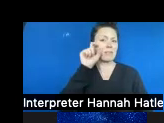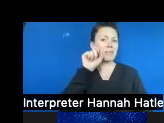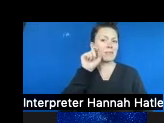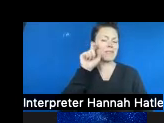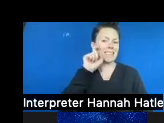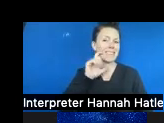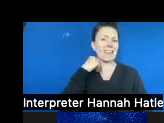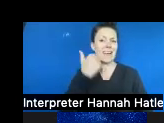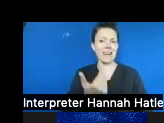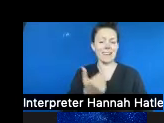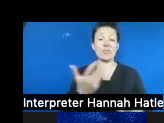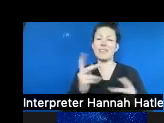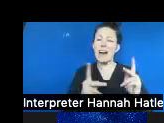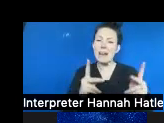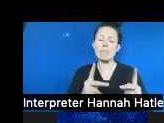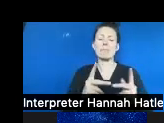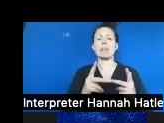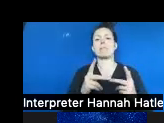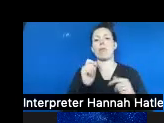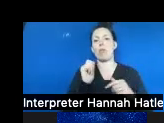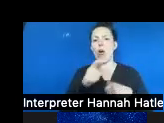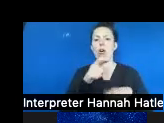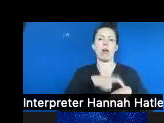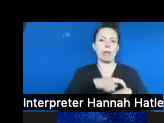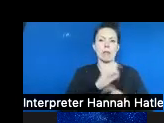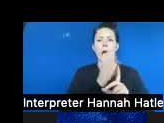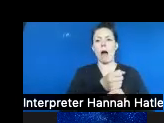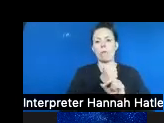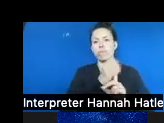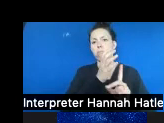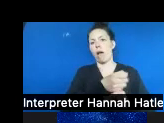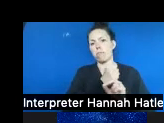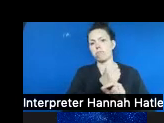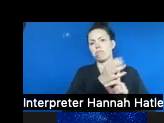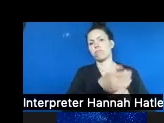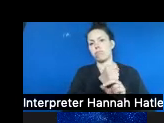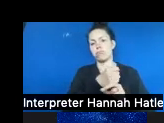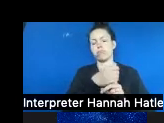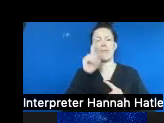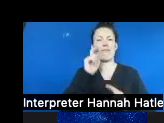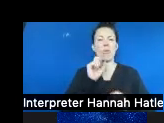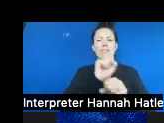are arrested and taken off the street and charged for that. So they